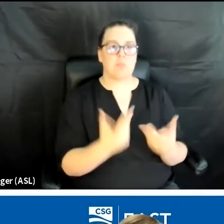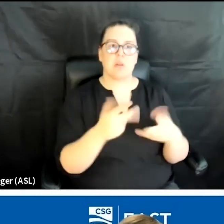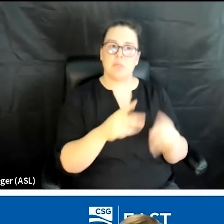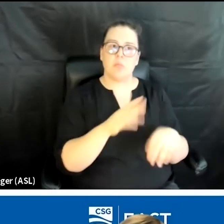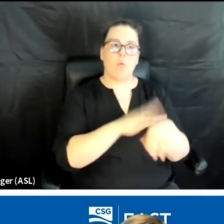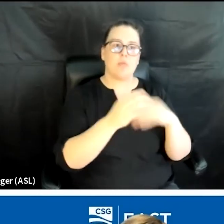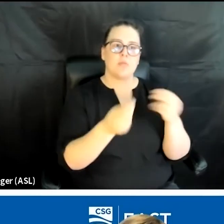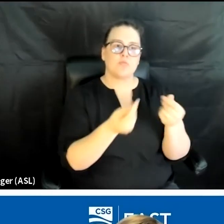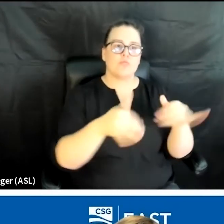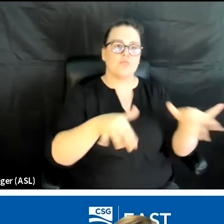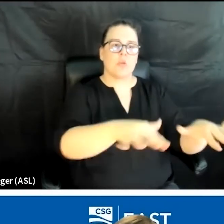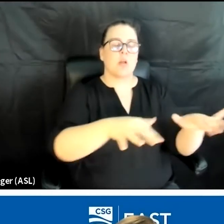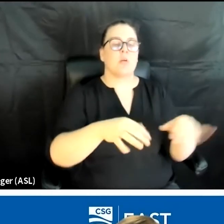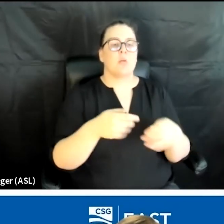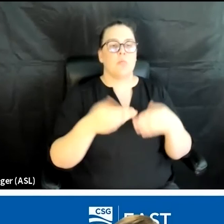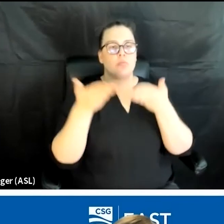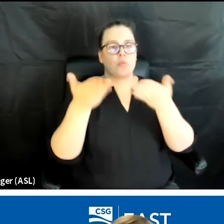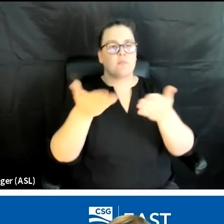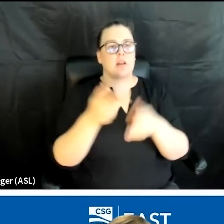and providing care. And